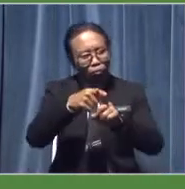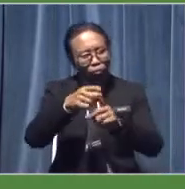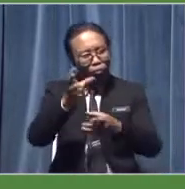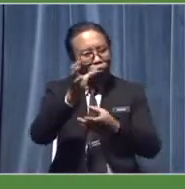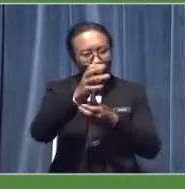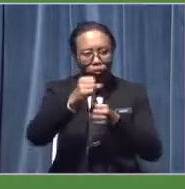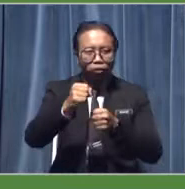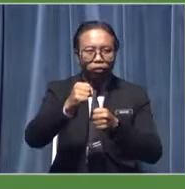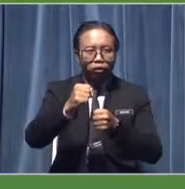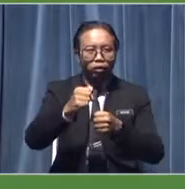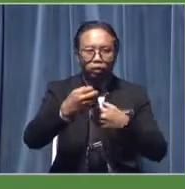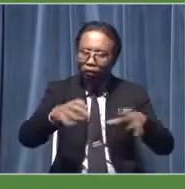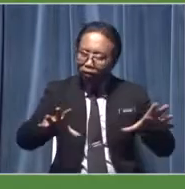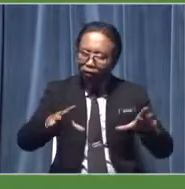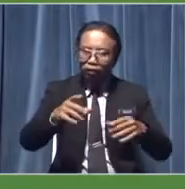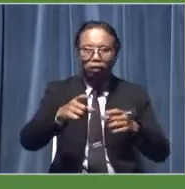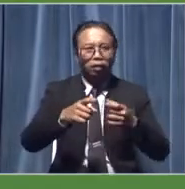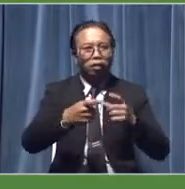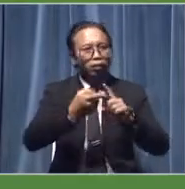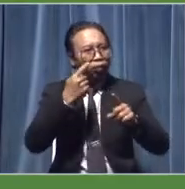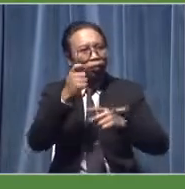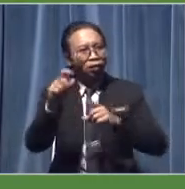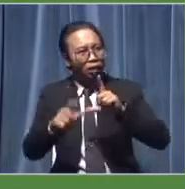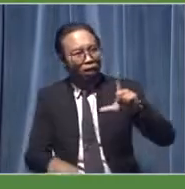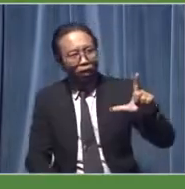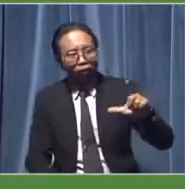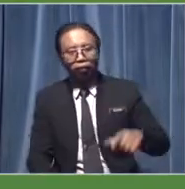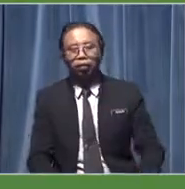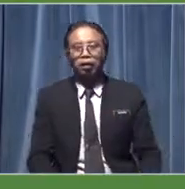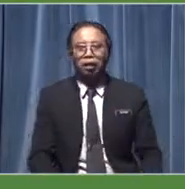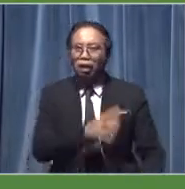from the left end of the circuit